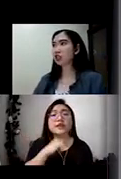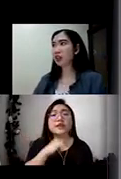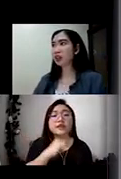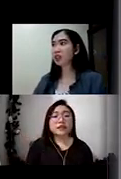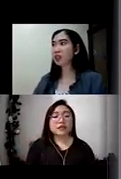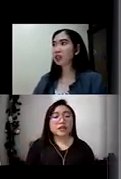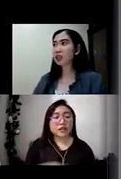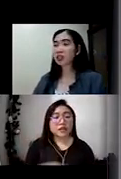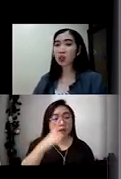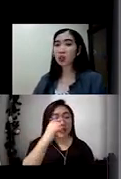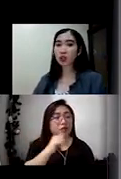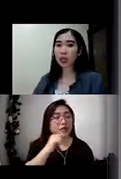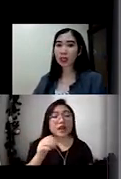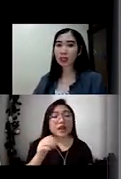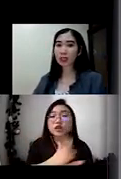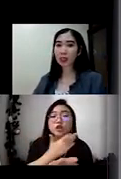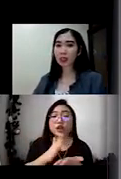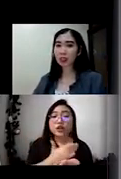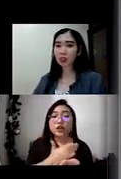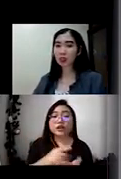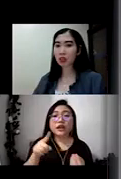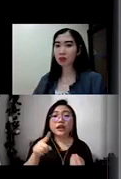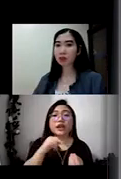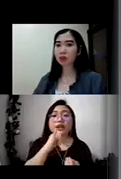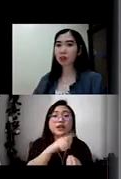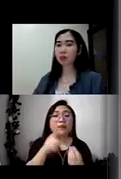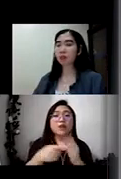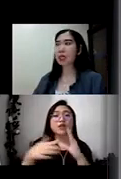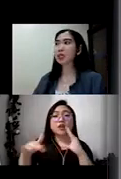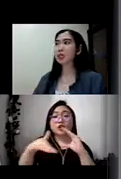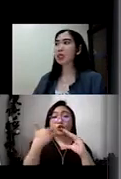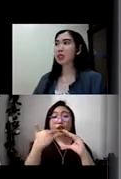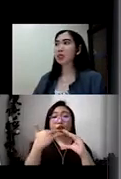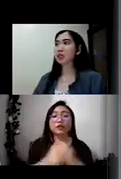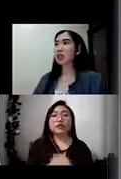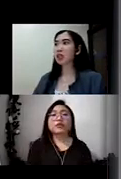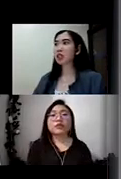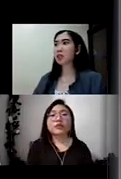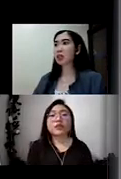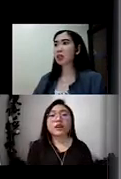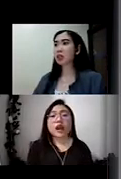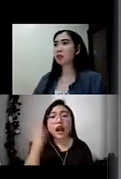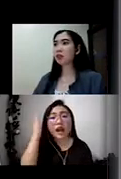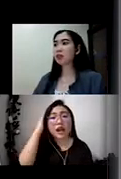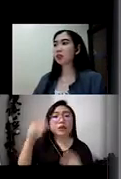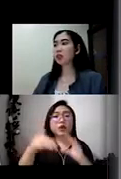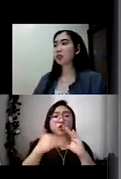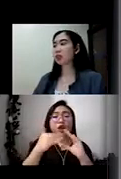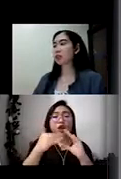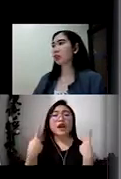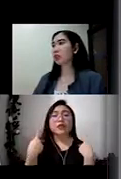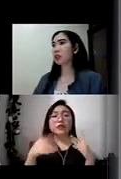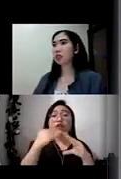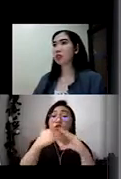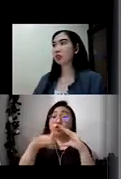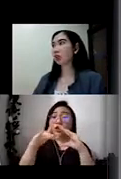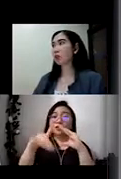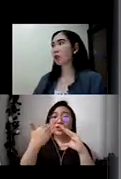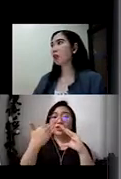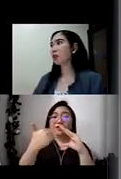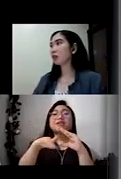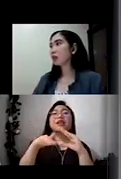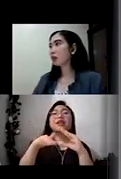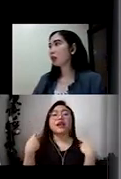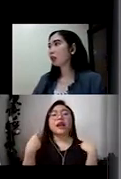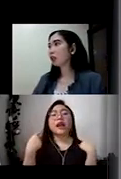not shared is yung chat. I think you are all familiar of that. A chat is available in this